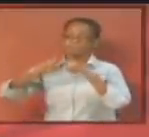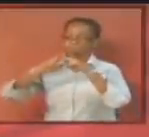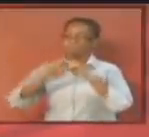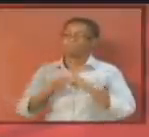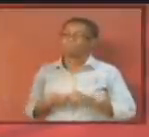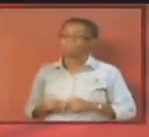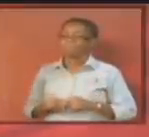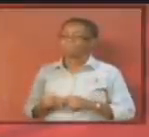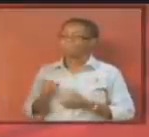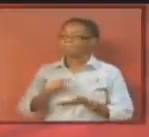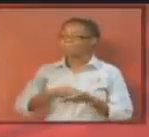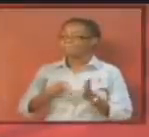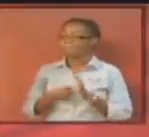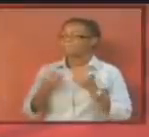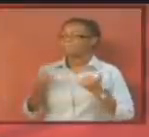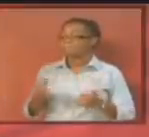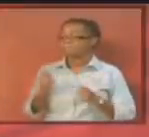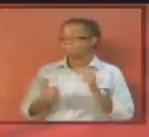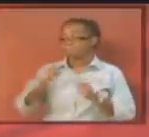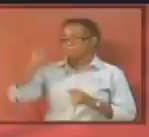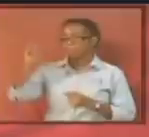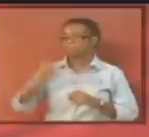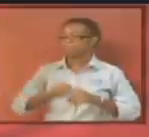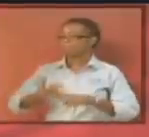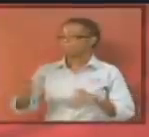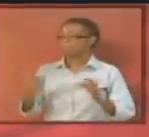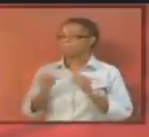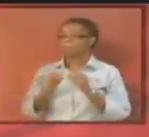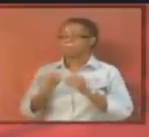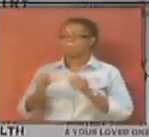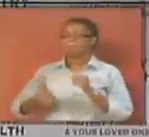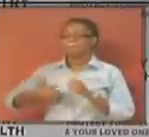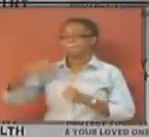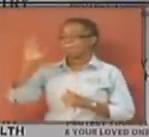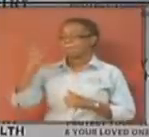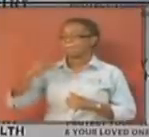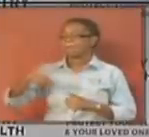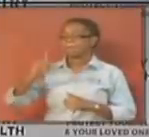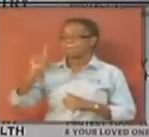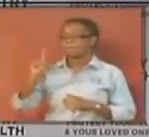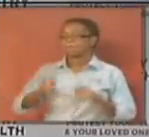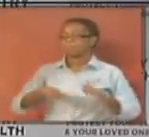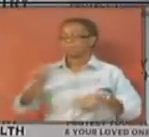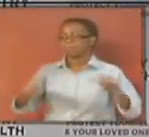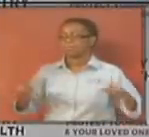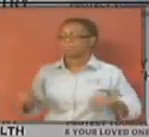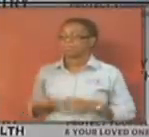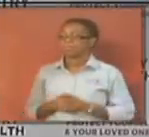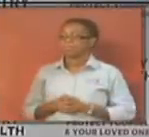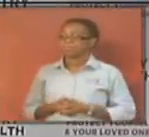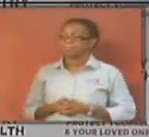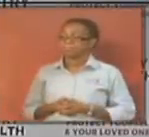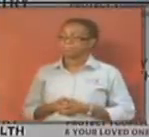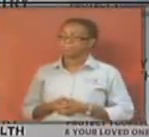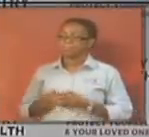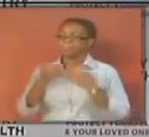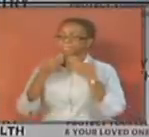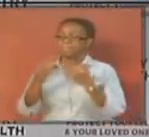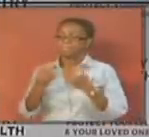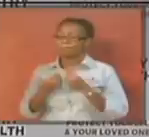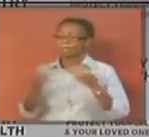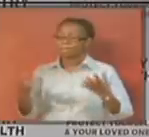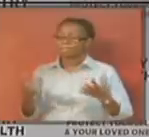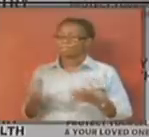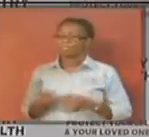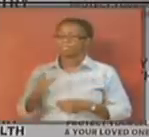sampling, targeted groups, etc., and we'll continue to do the sequencing and get the data out. Thank you very much, Professor.